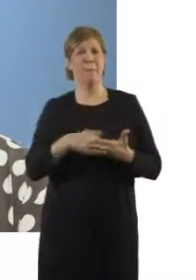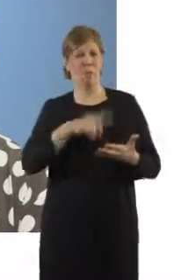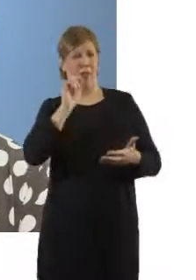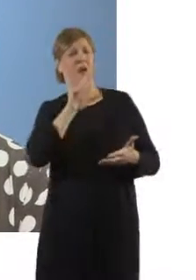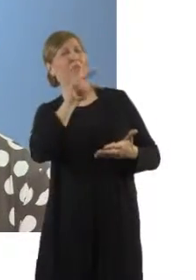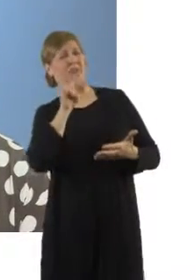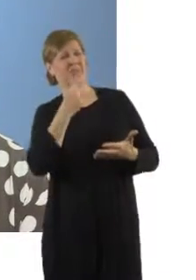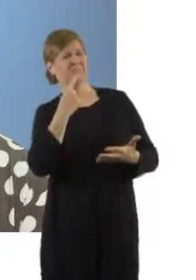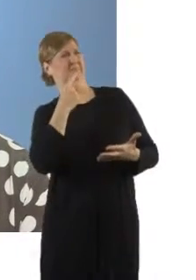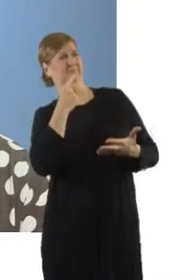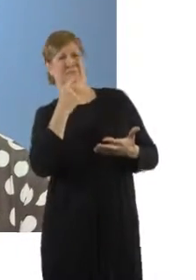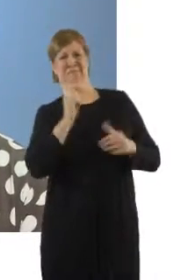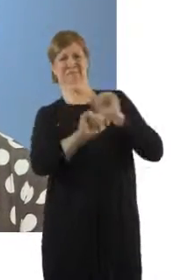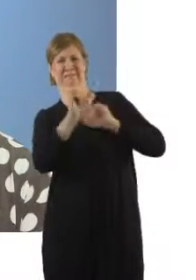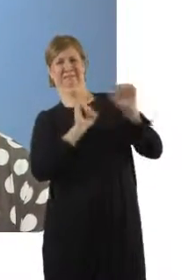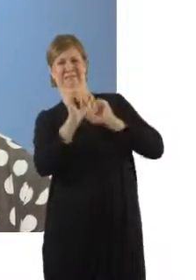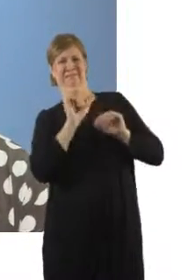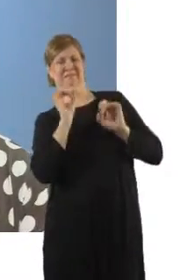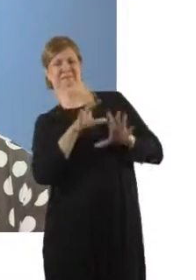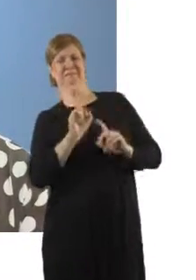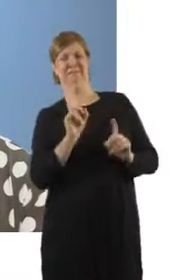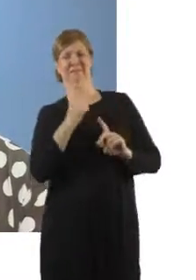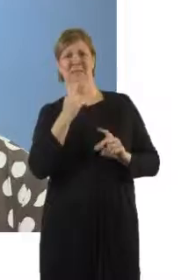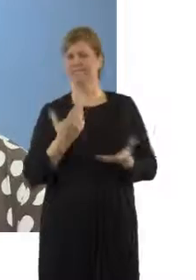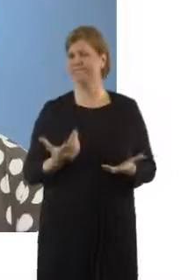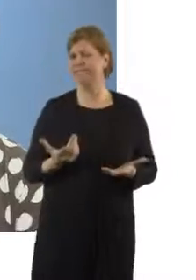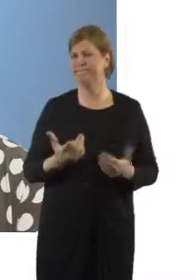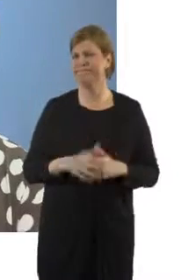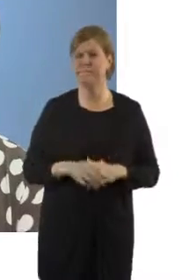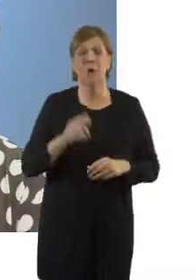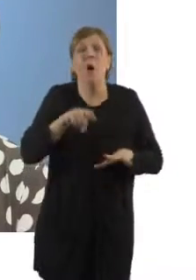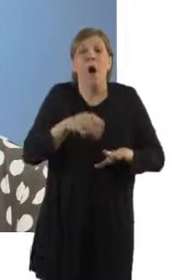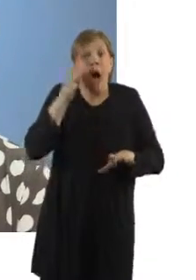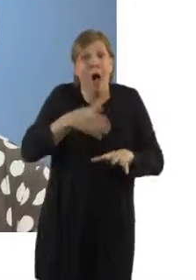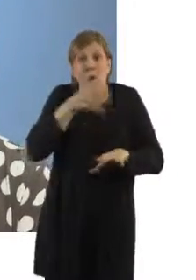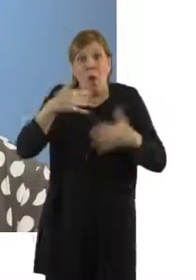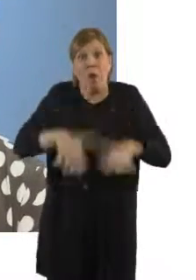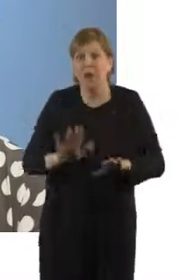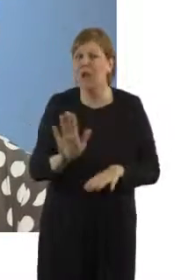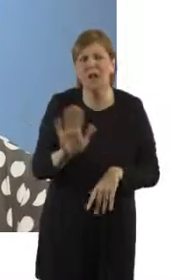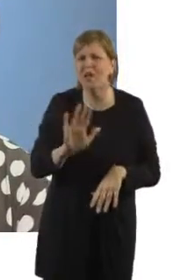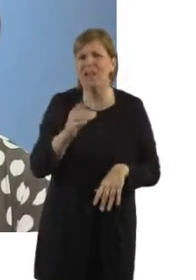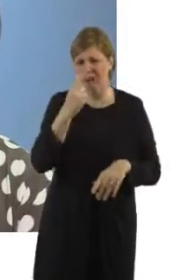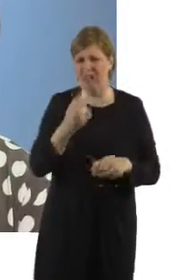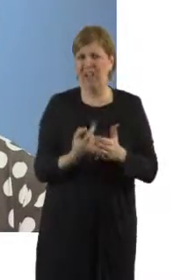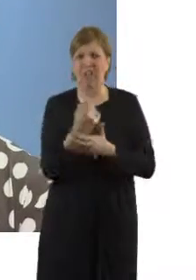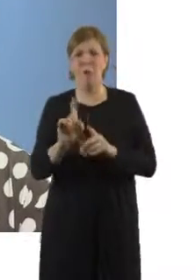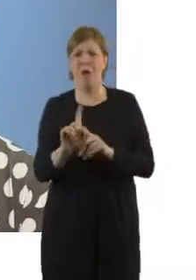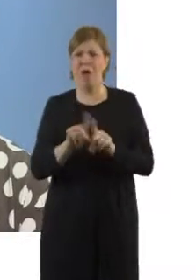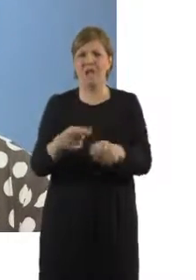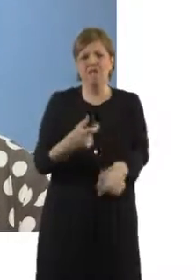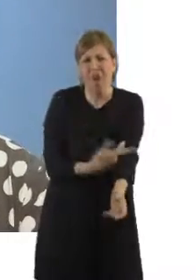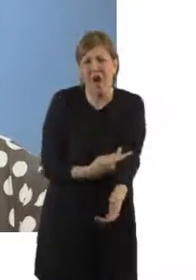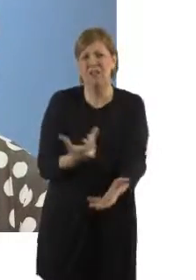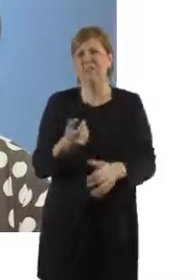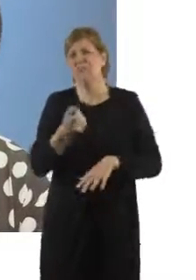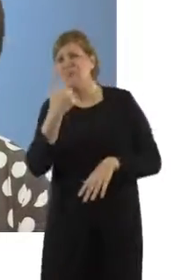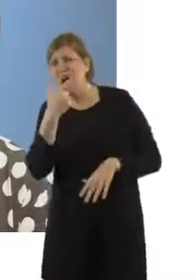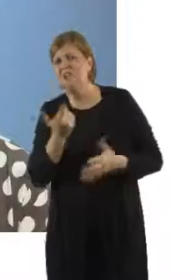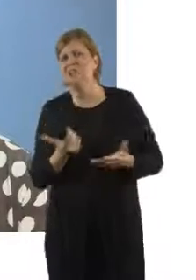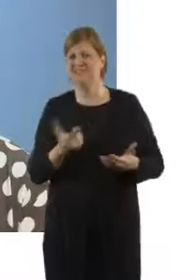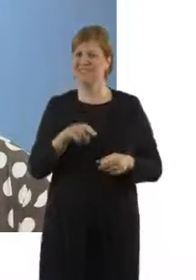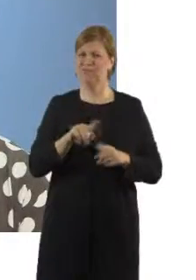to be a bit fuzzy at the breast. And it's not just alcohol. The same applies to all recreational drugs. They should be avoided. Drugs